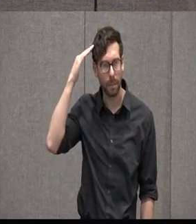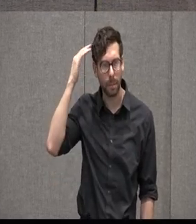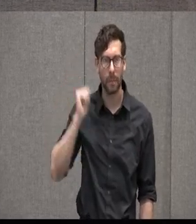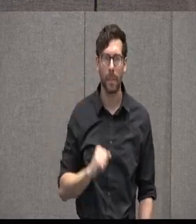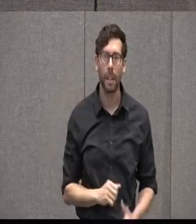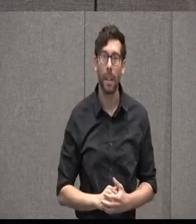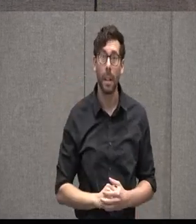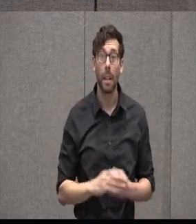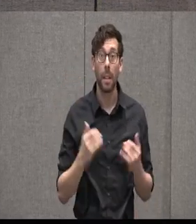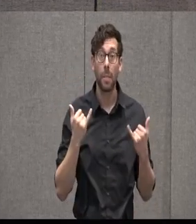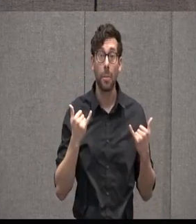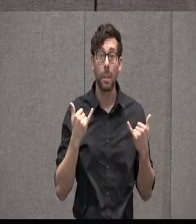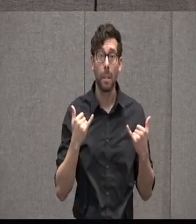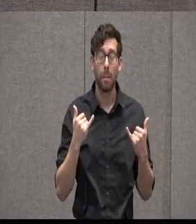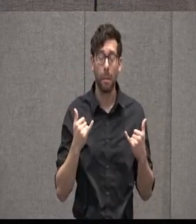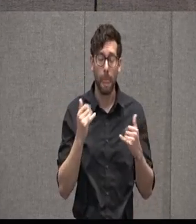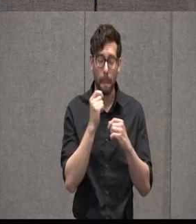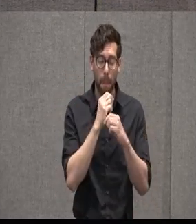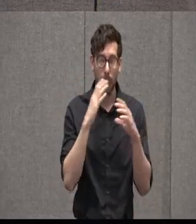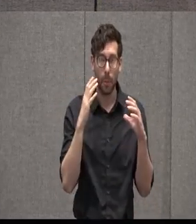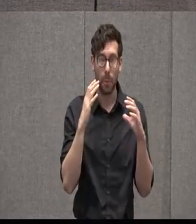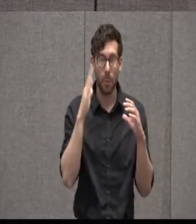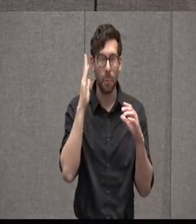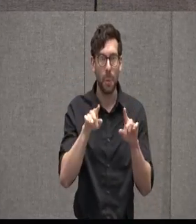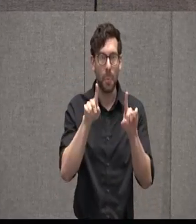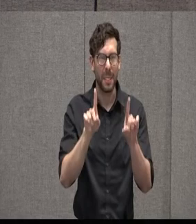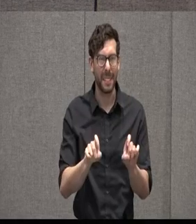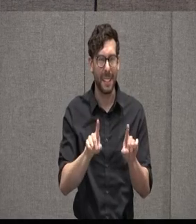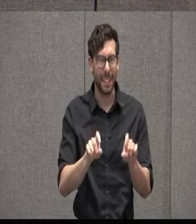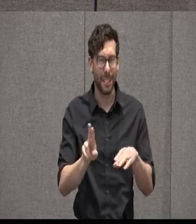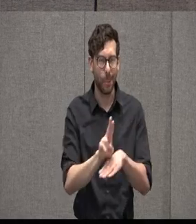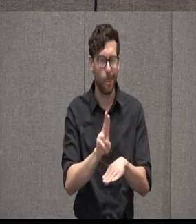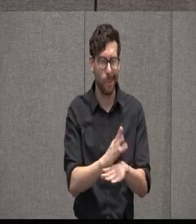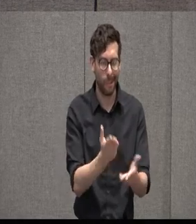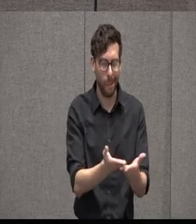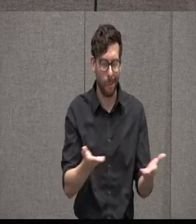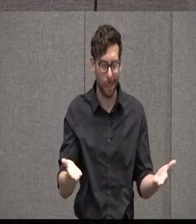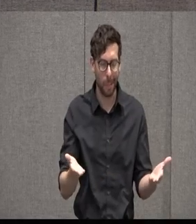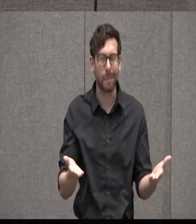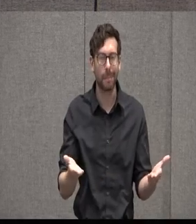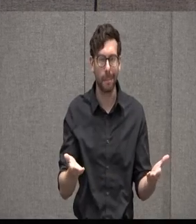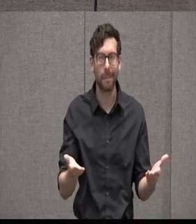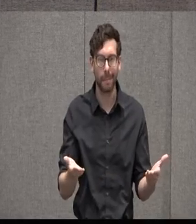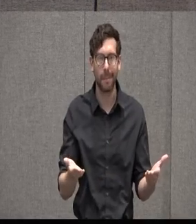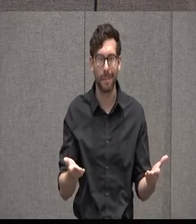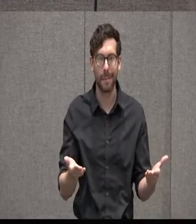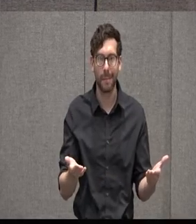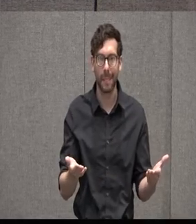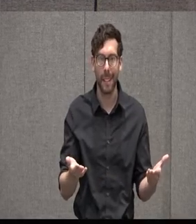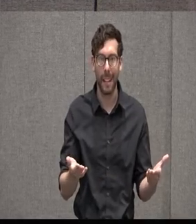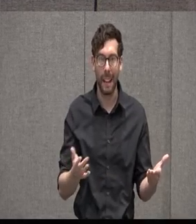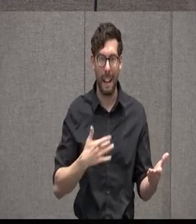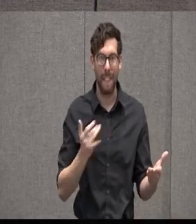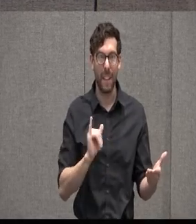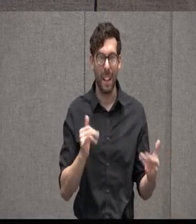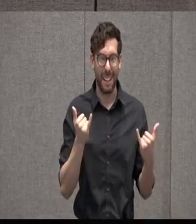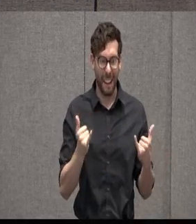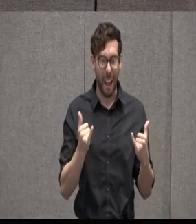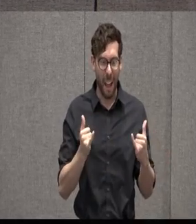this balloon against some of the objects I brought, because I feel like now there's a big charge built